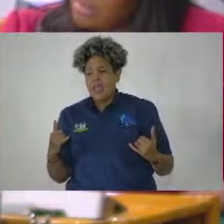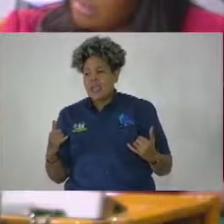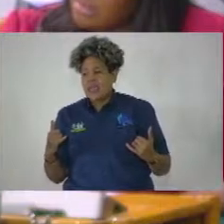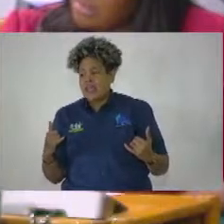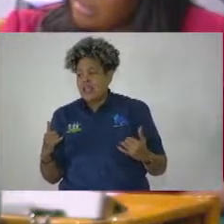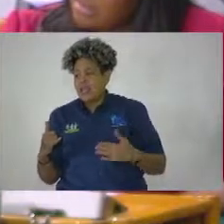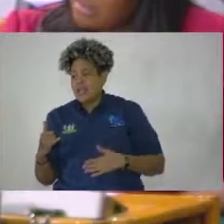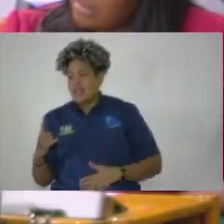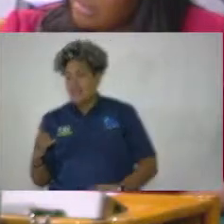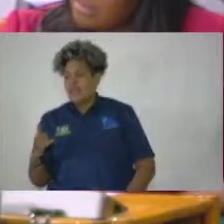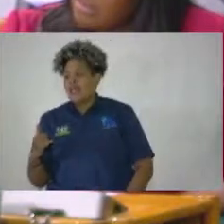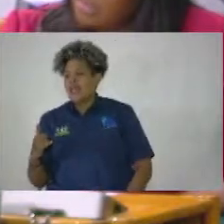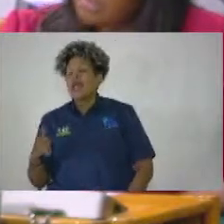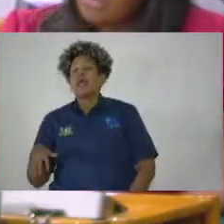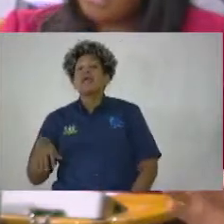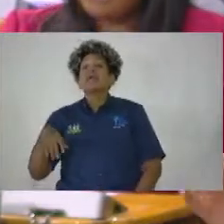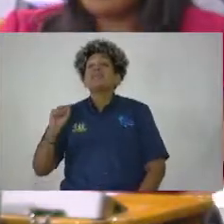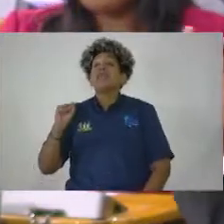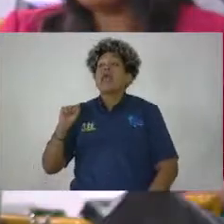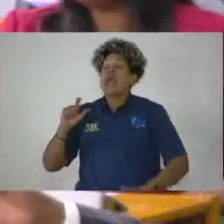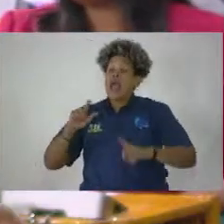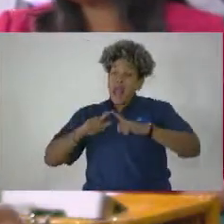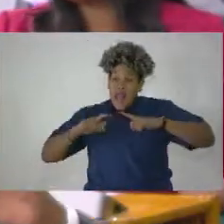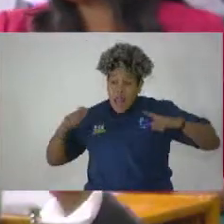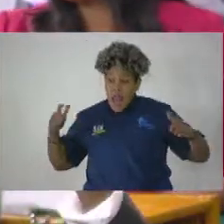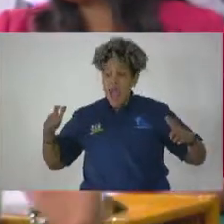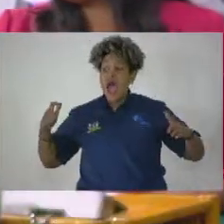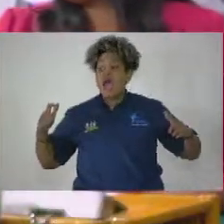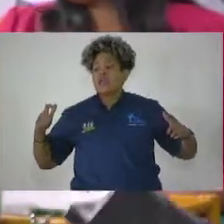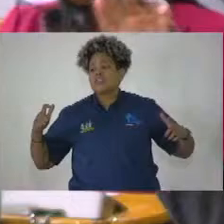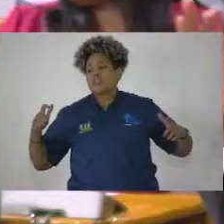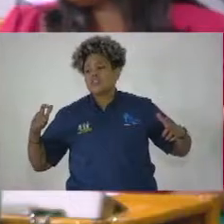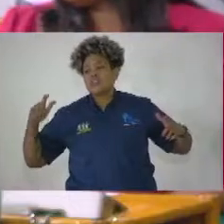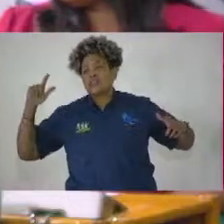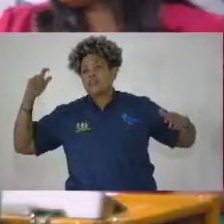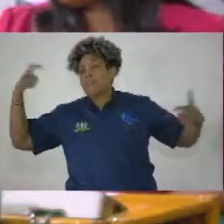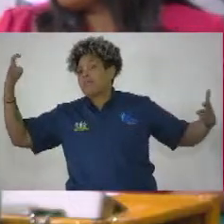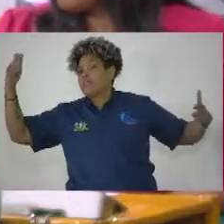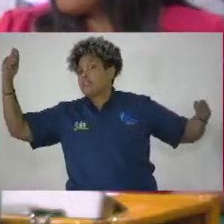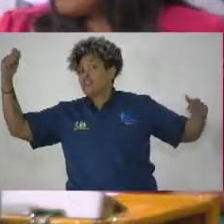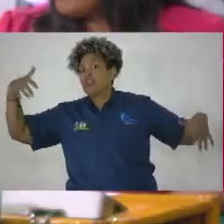it has taken large exogenous shocks